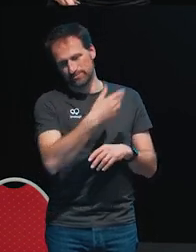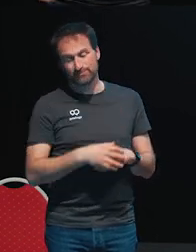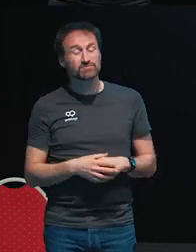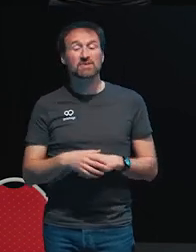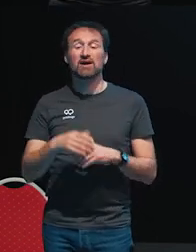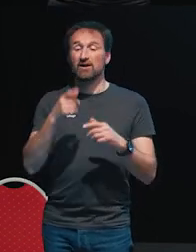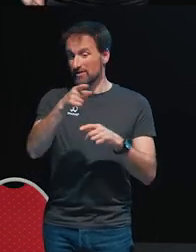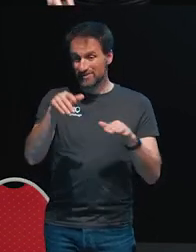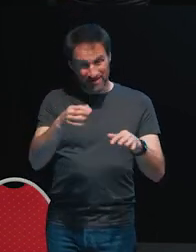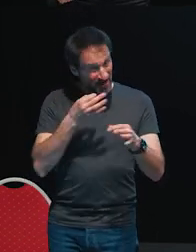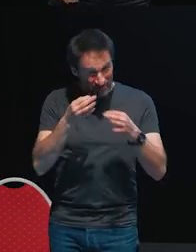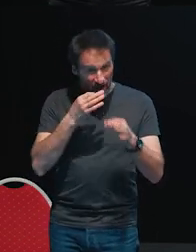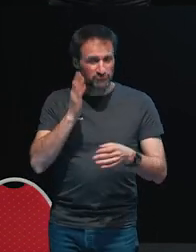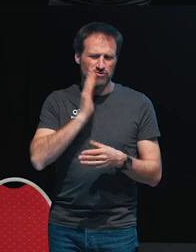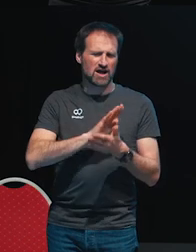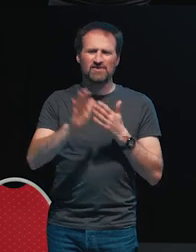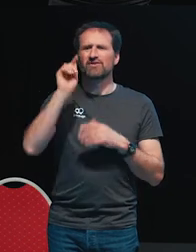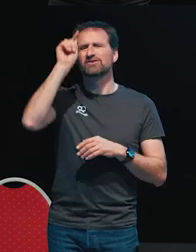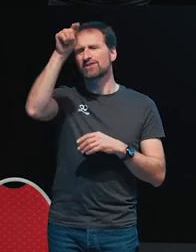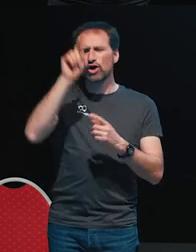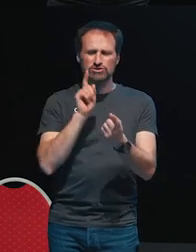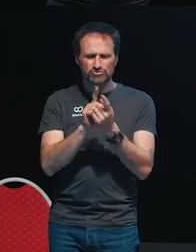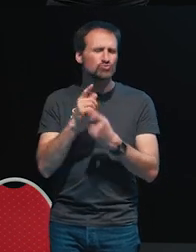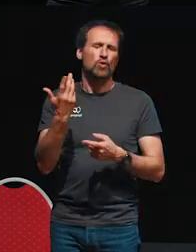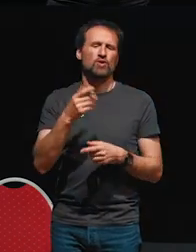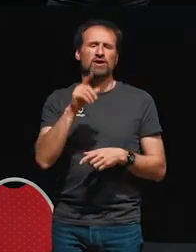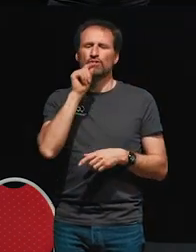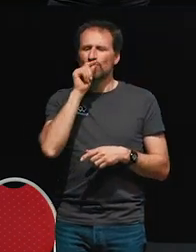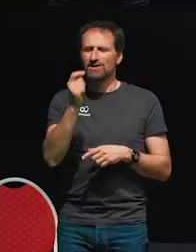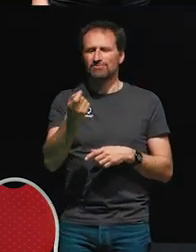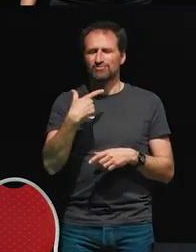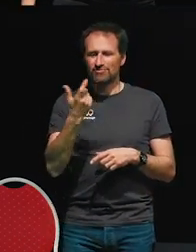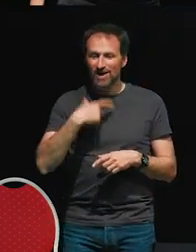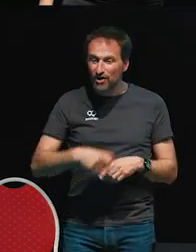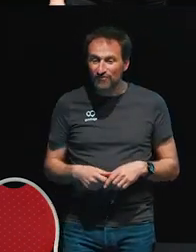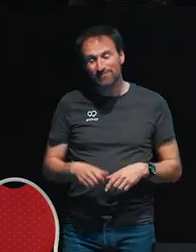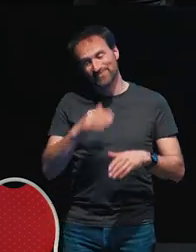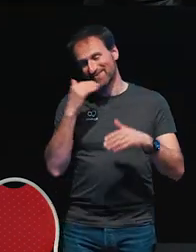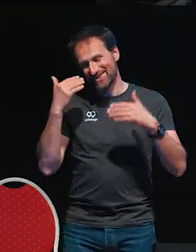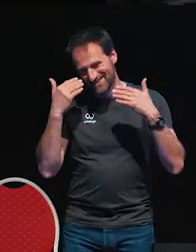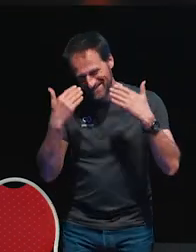me in the hallway later or tomorrow, or ping me on Twitter. Thank you.